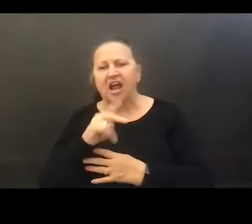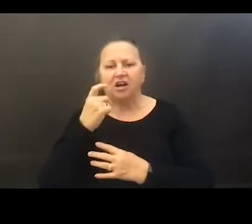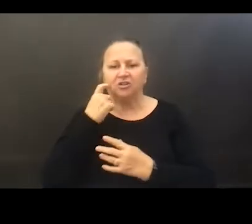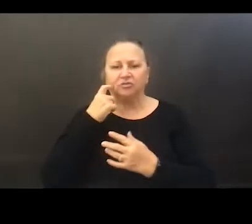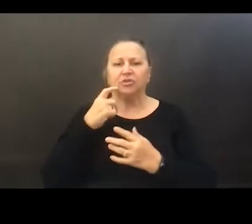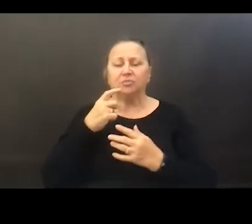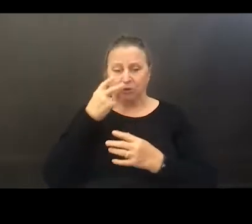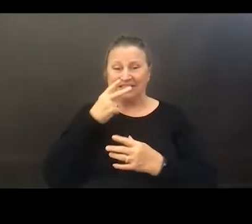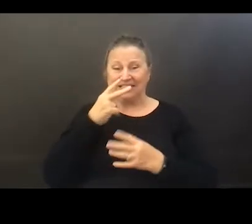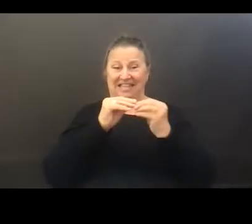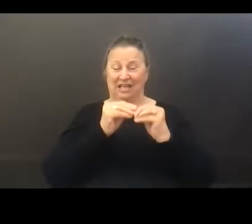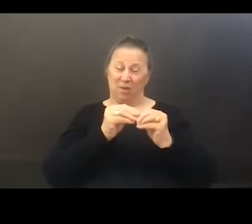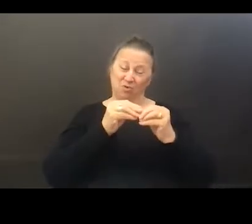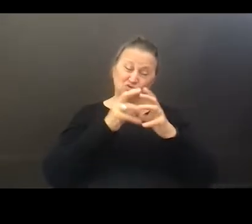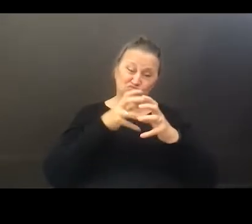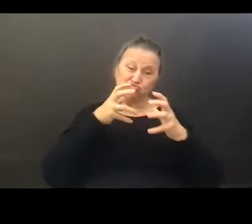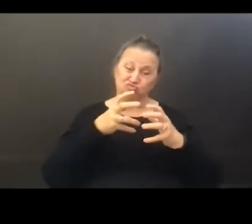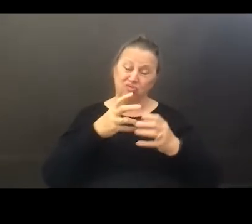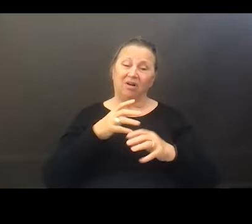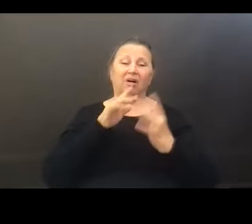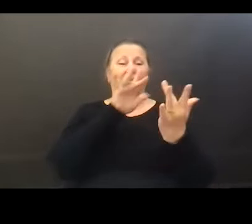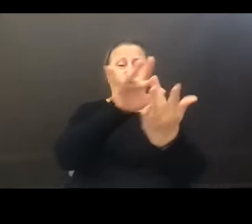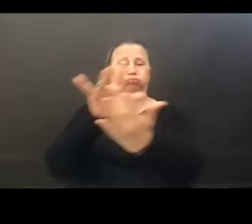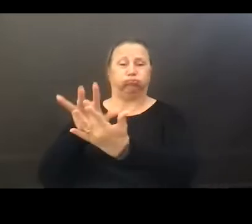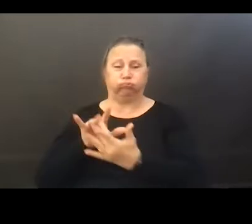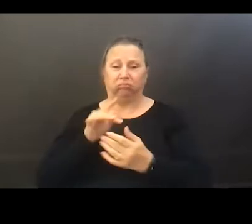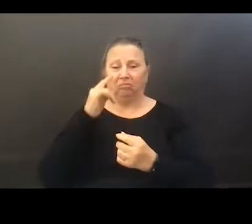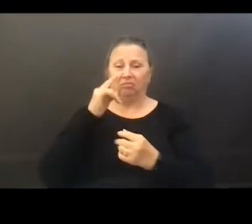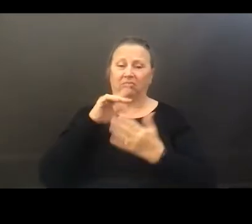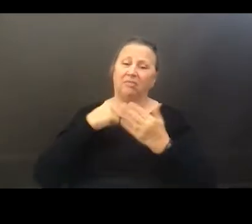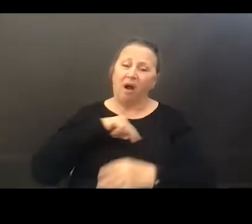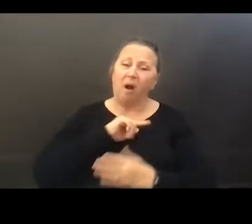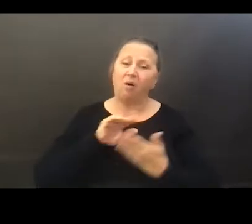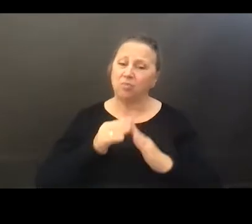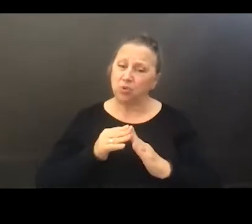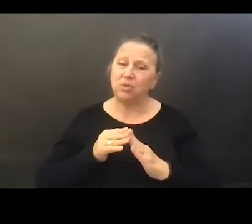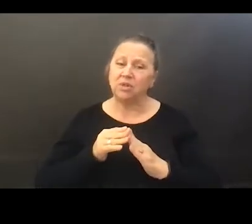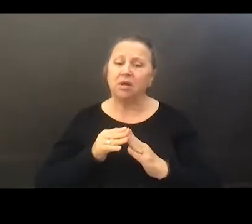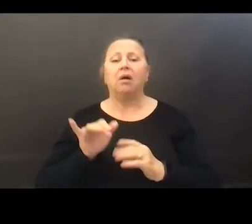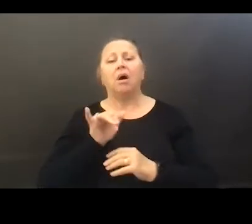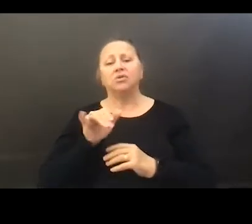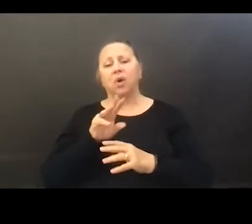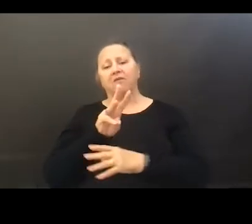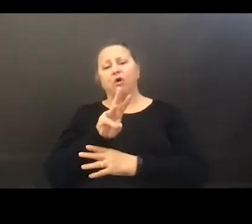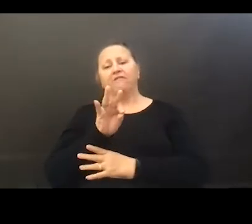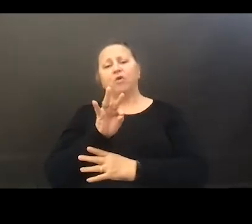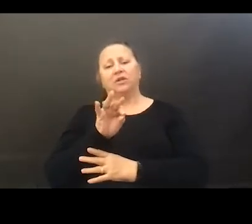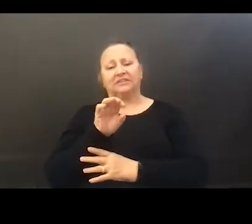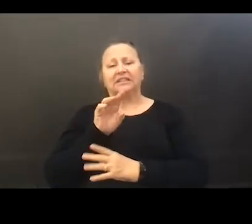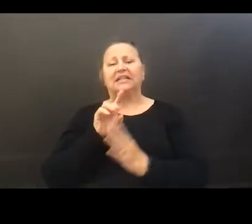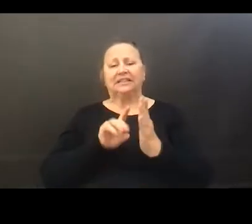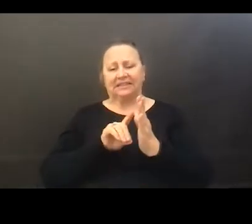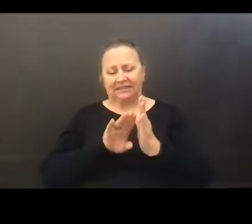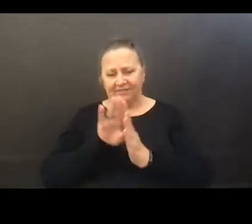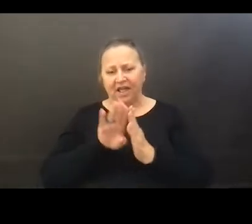see significant outreach to the community as well. And then we have workforce development training that we've